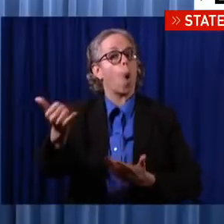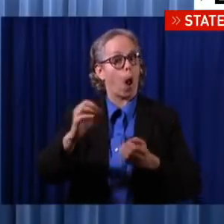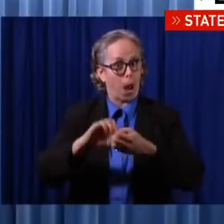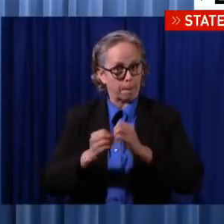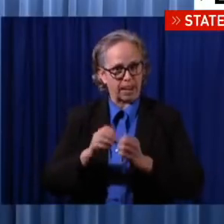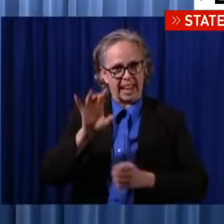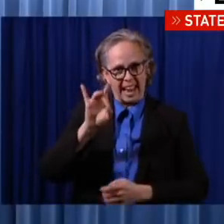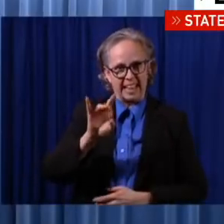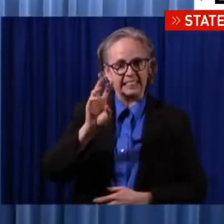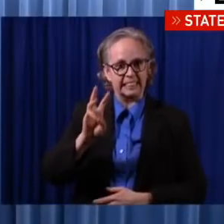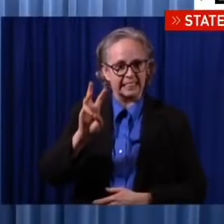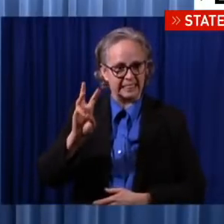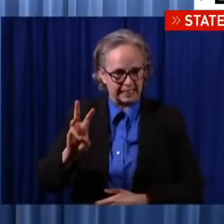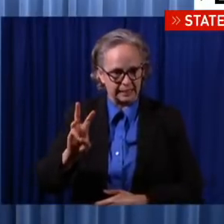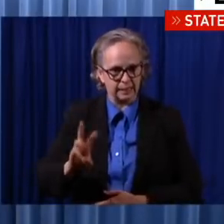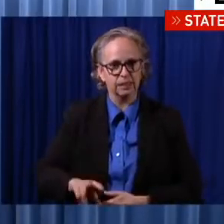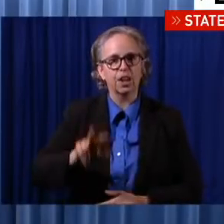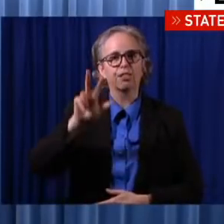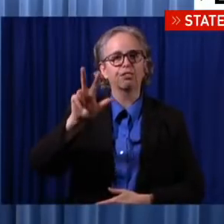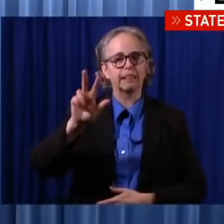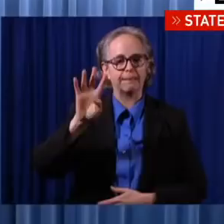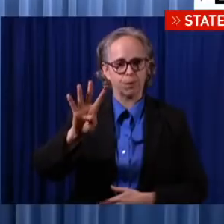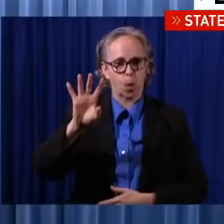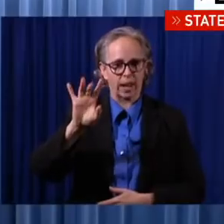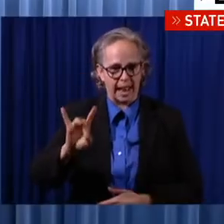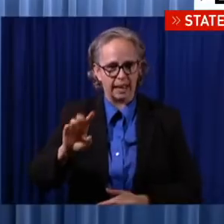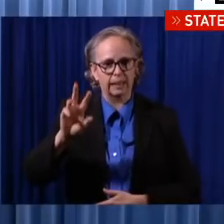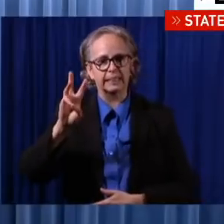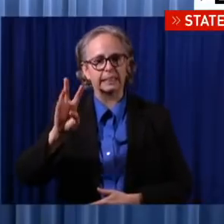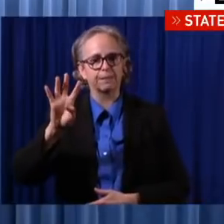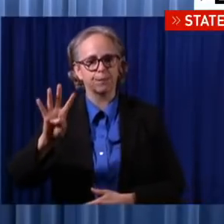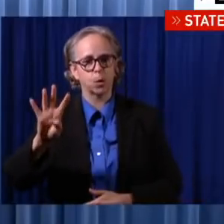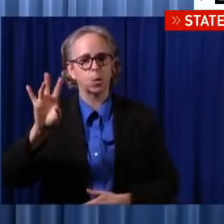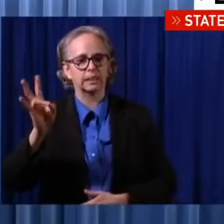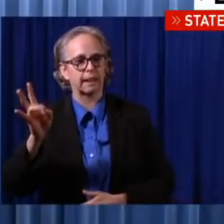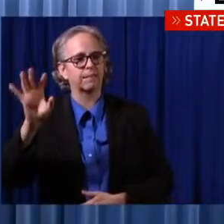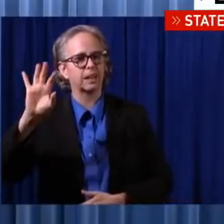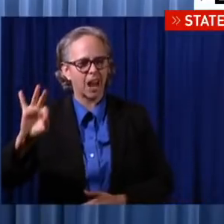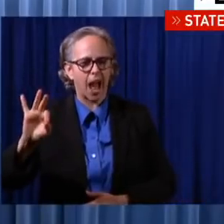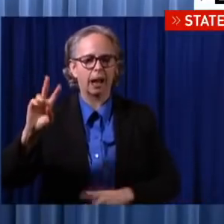866-3-HUNGRY. That's 866-3-HUNGRY, or you can go to